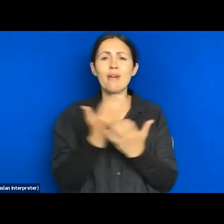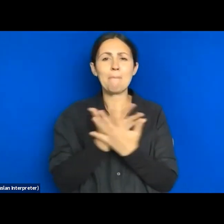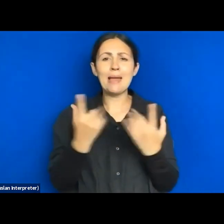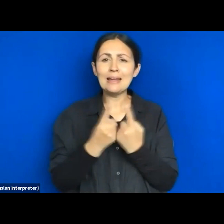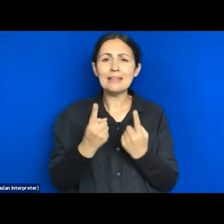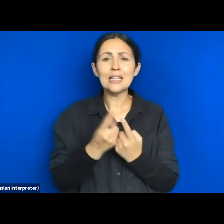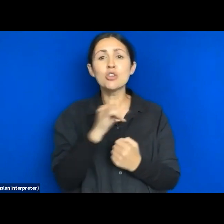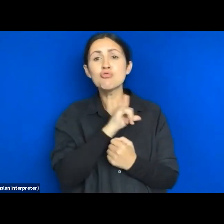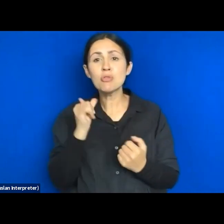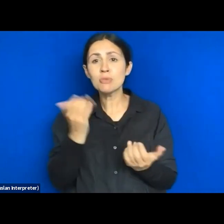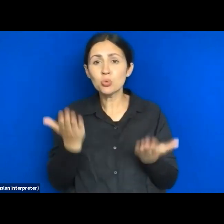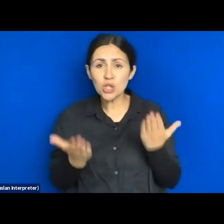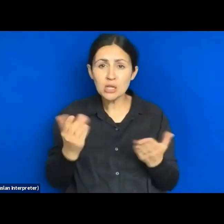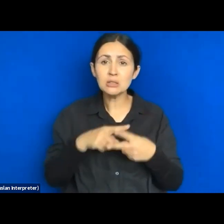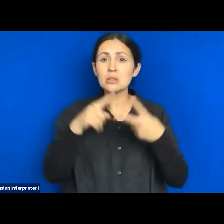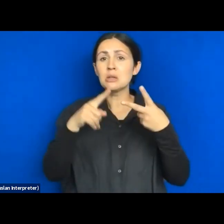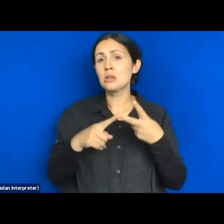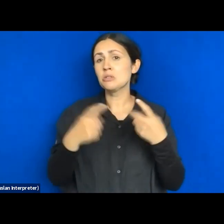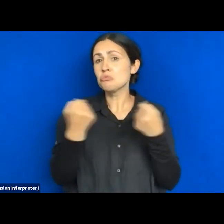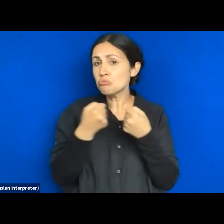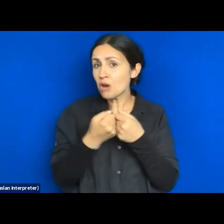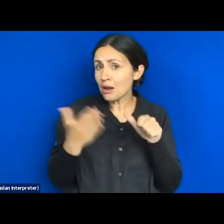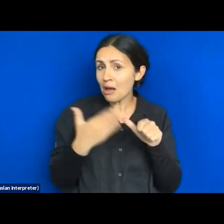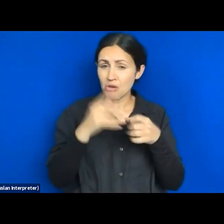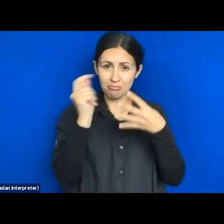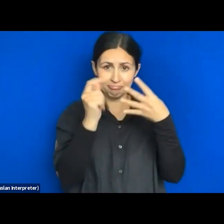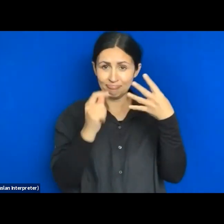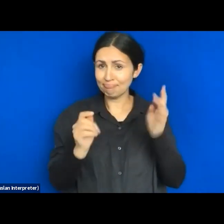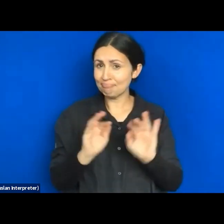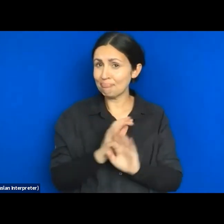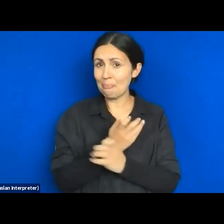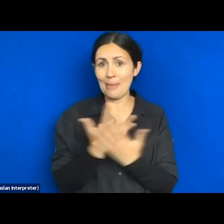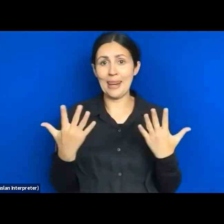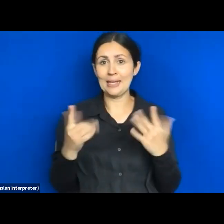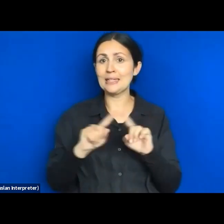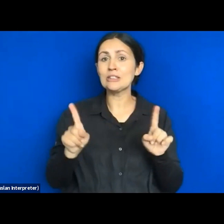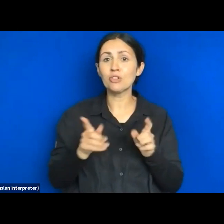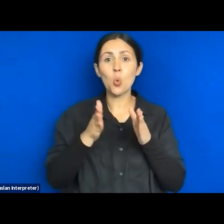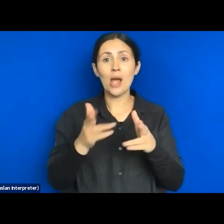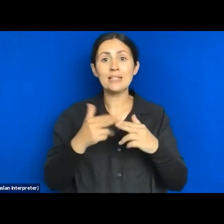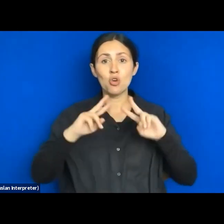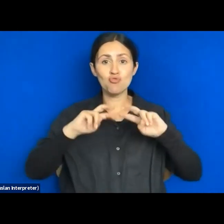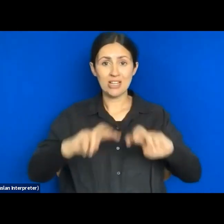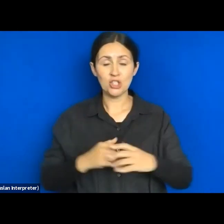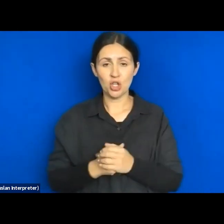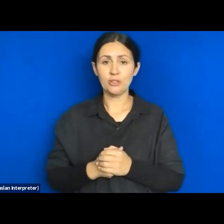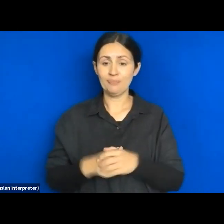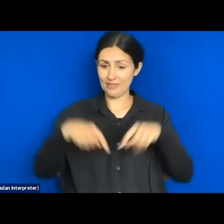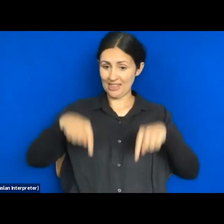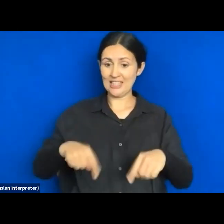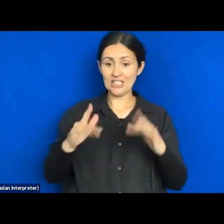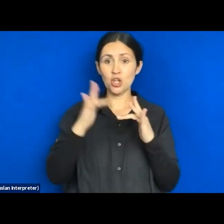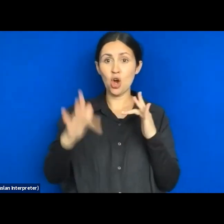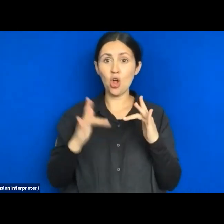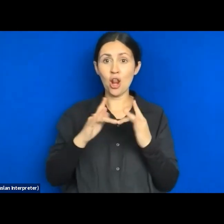service providers in Australia and globally. This symposium, with its remarkable lineup of local